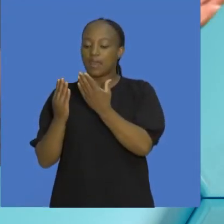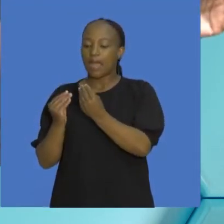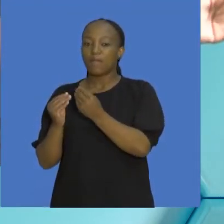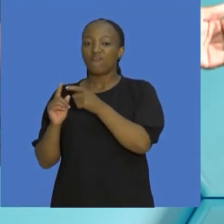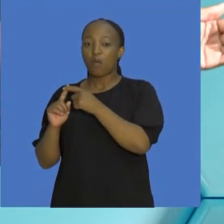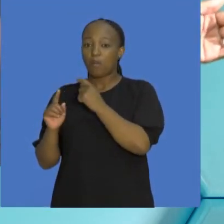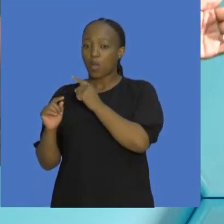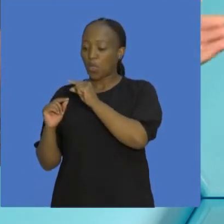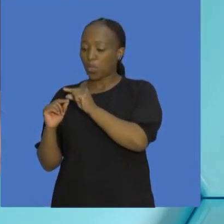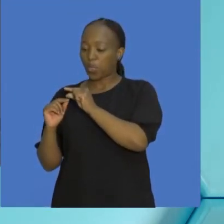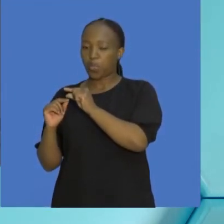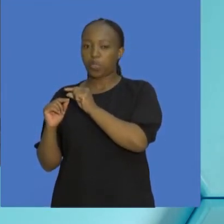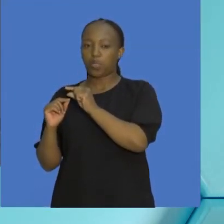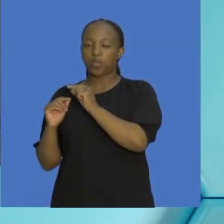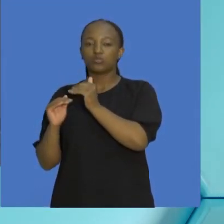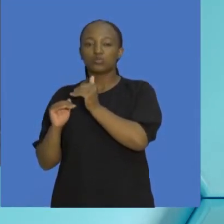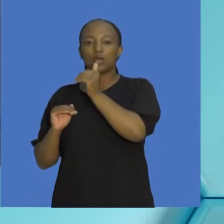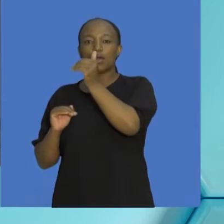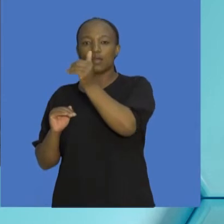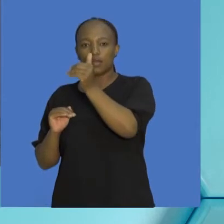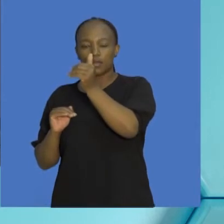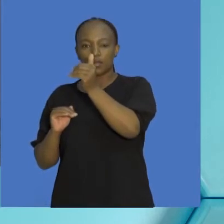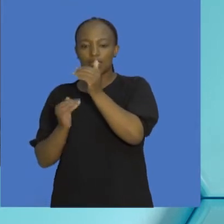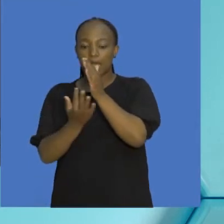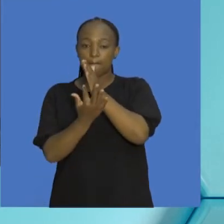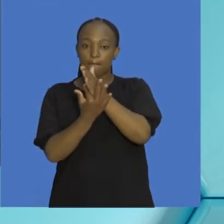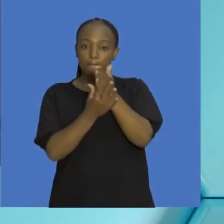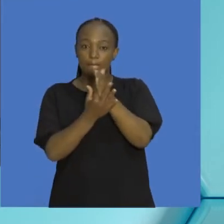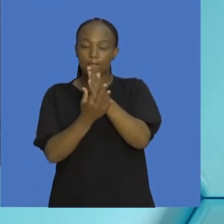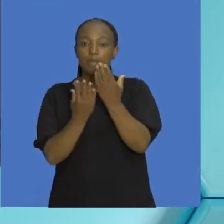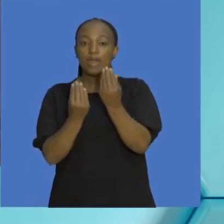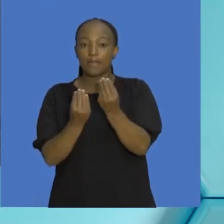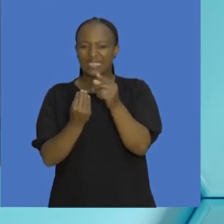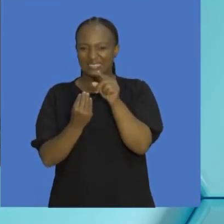the highest. The middle number is the median.